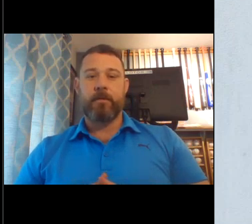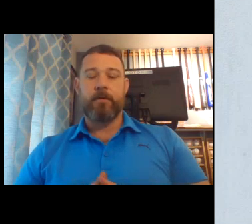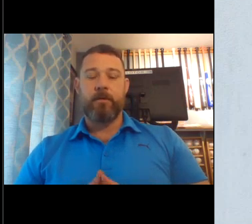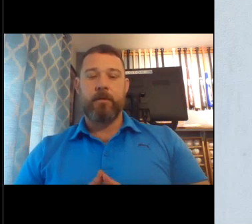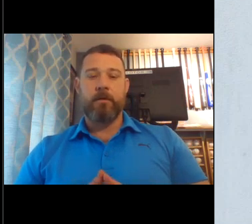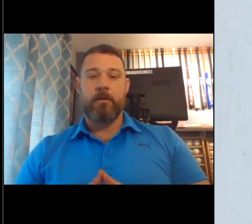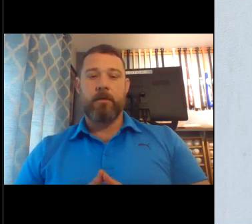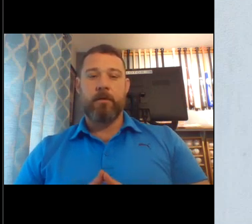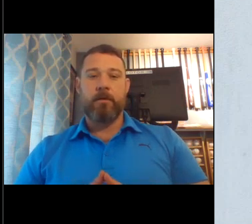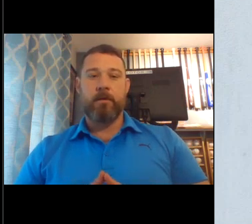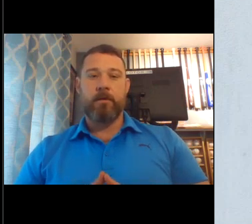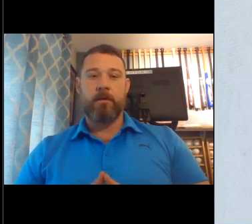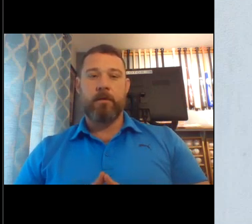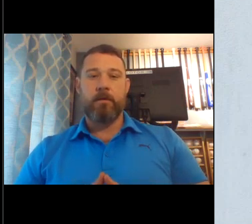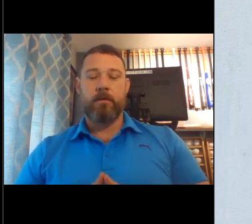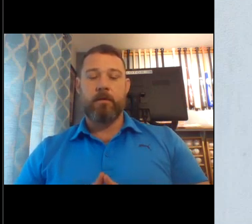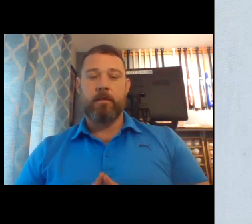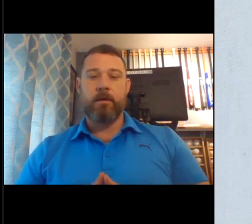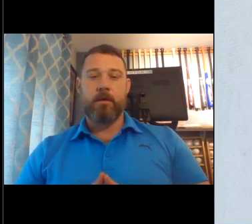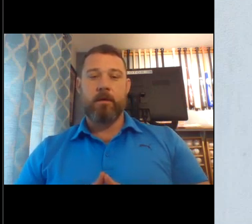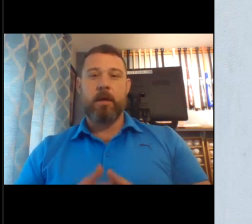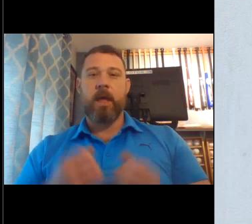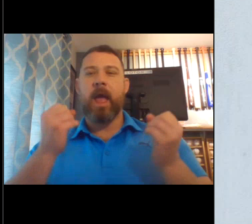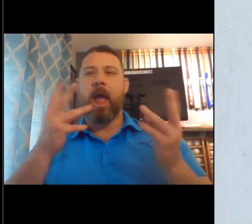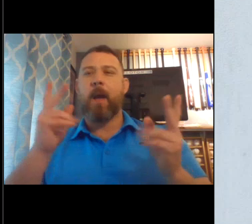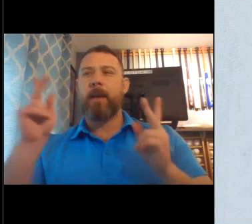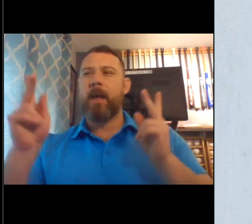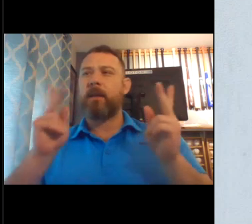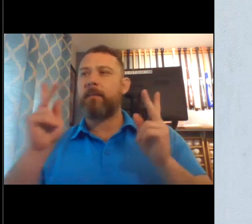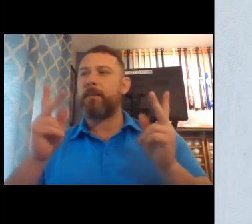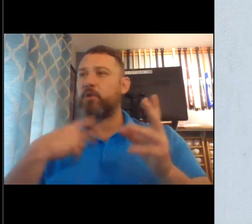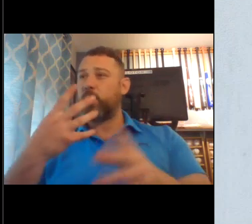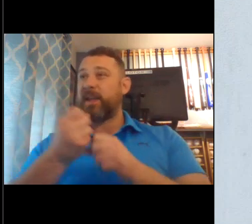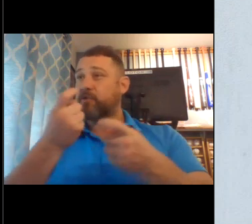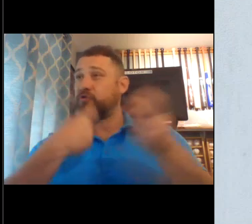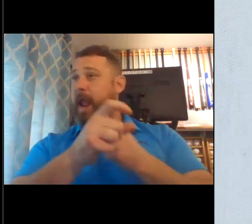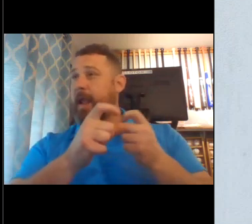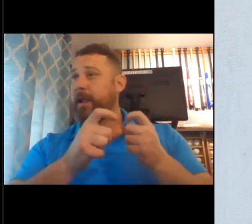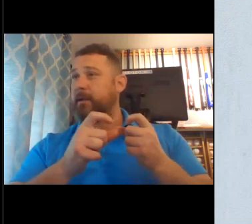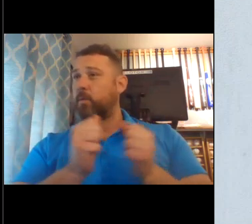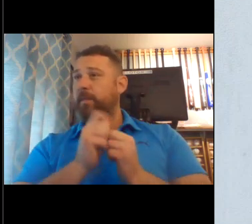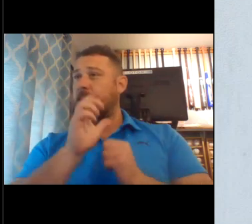And definitely not post-fact time extension. How many people do we get in the trade with Caltrans?